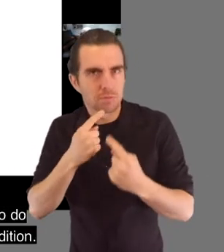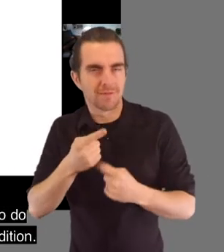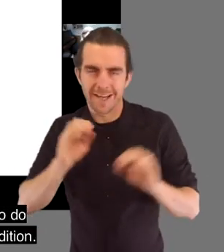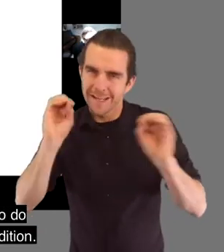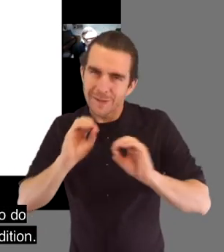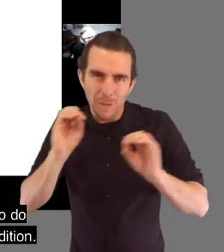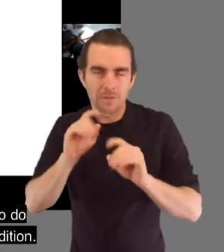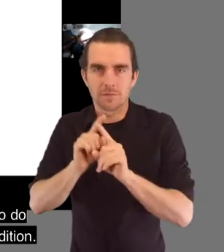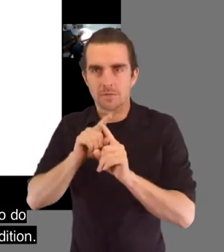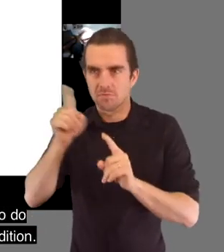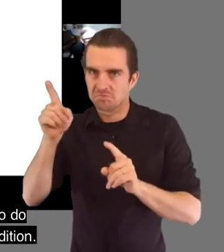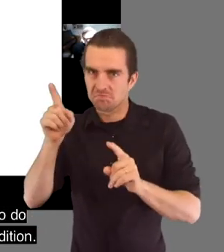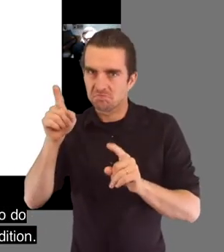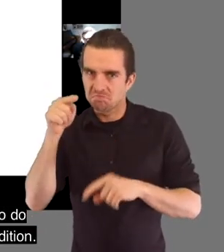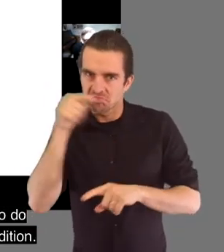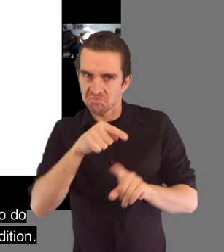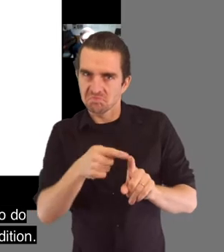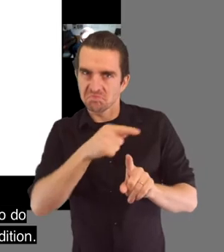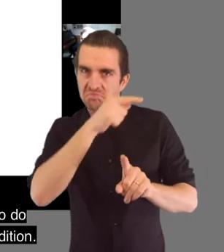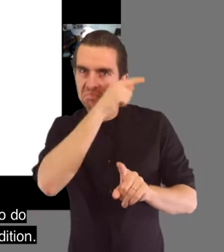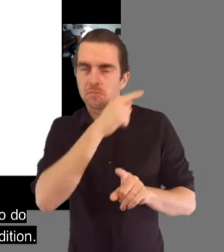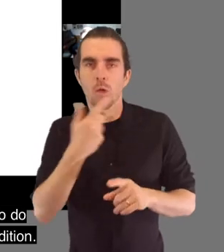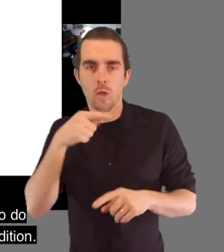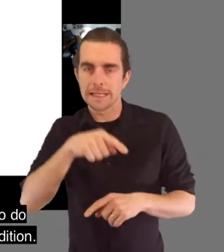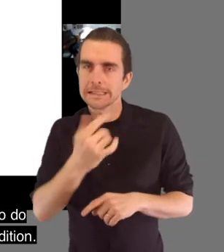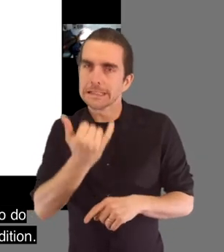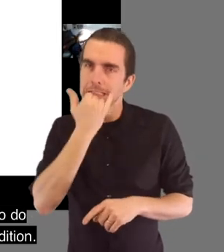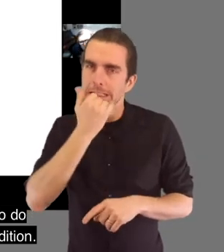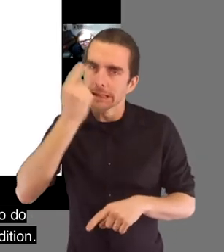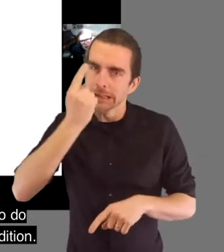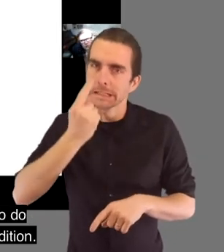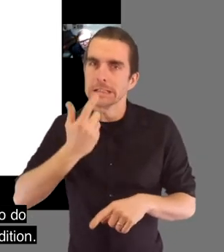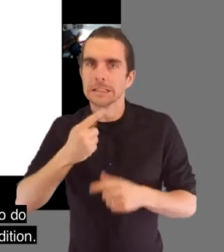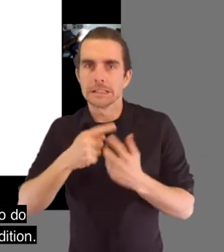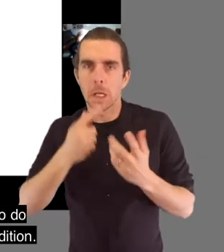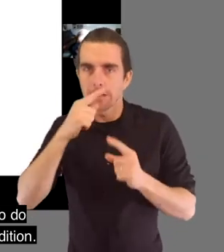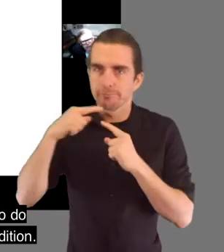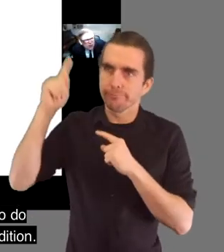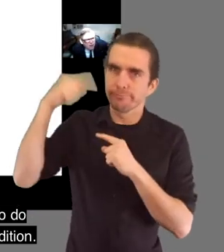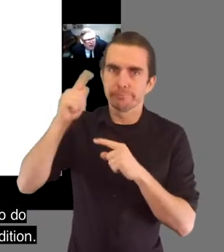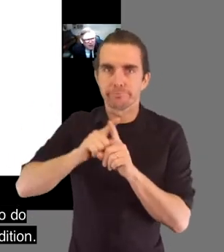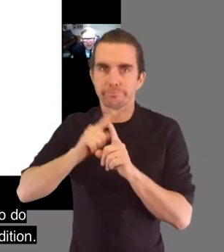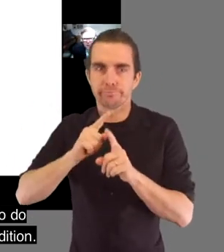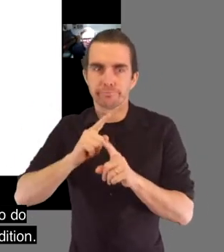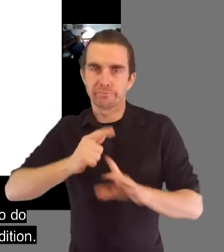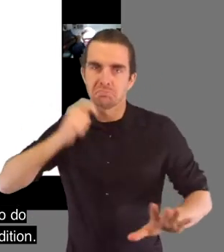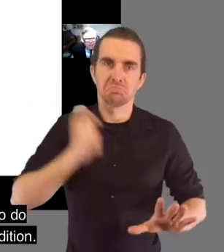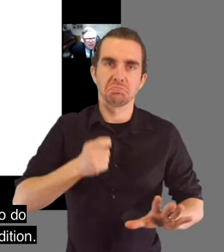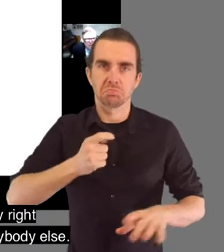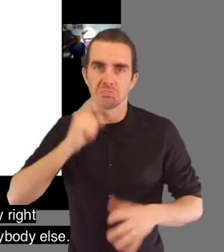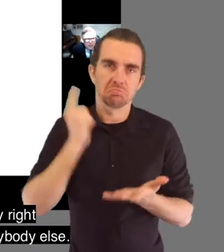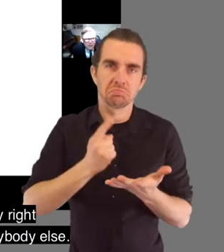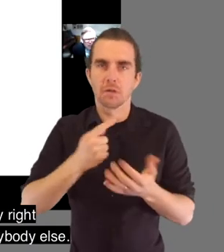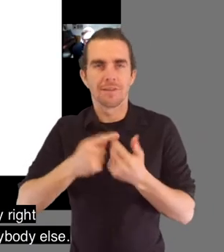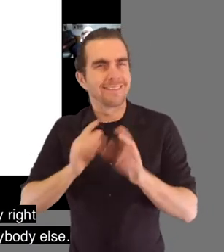do with karma or spells. This is to do with the chances of getting a condition, and